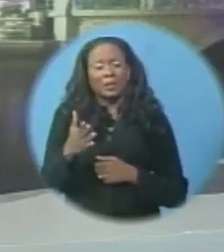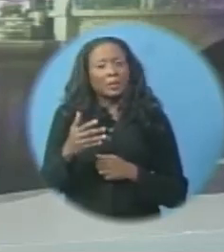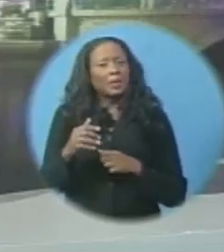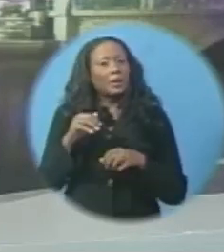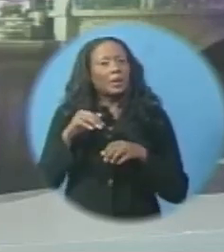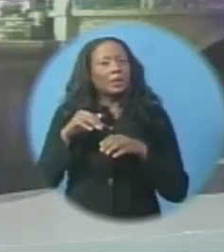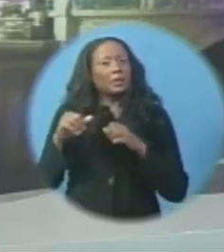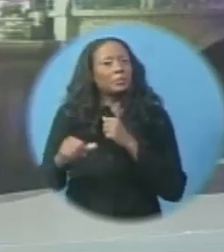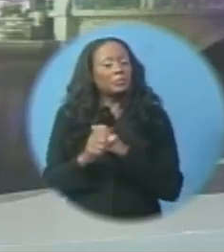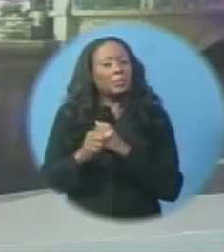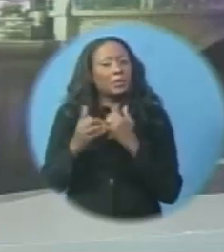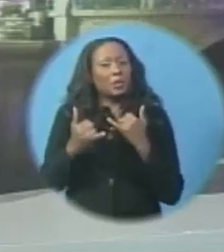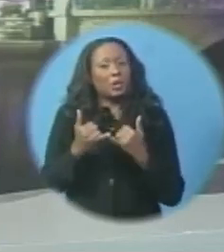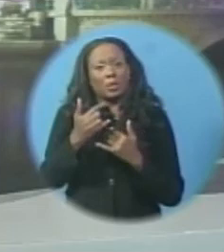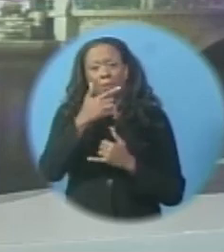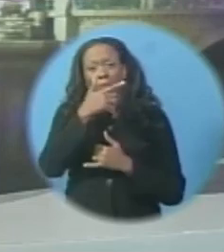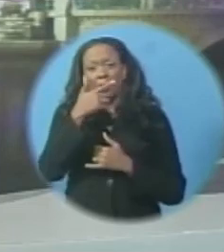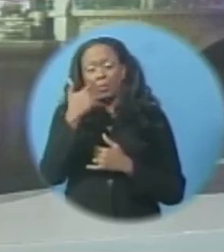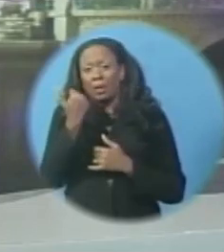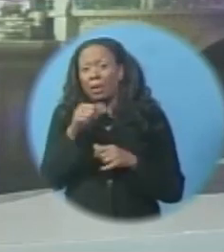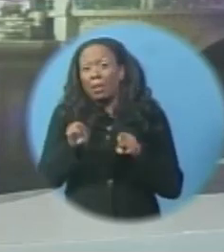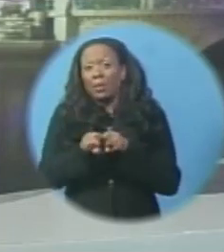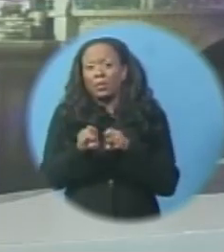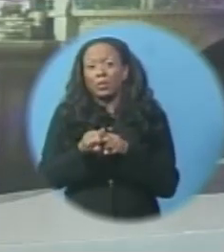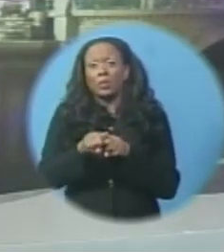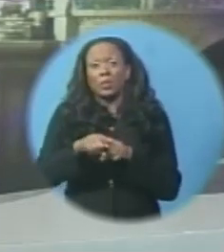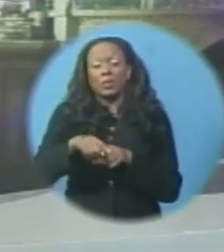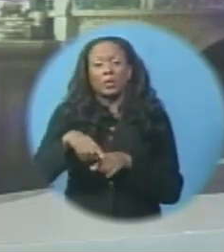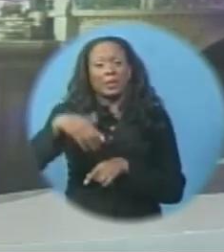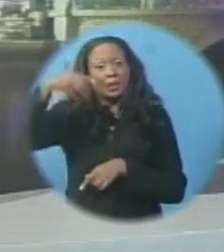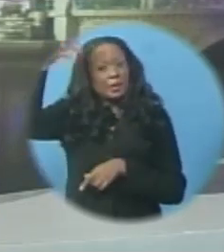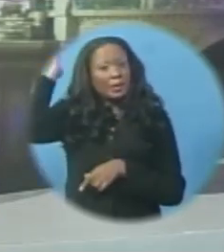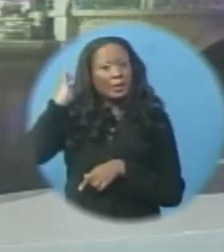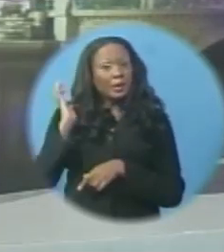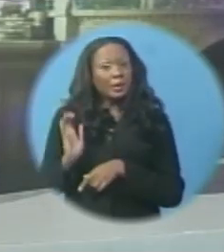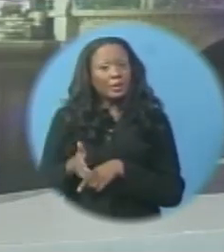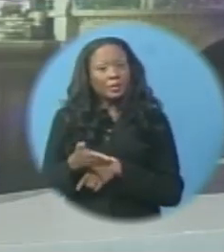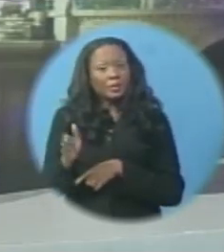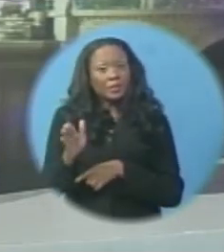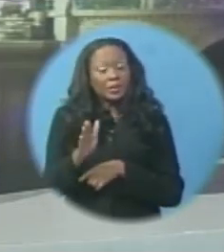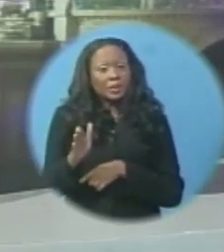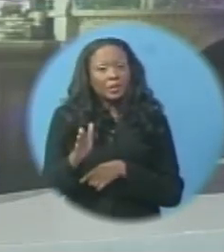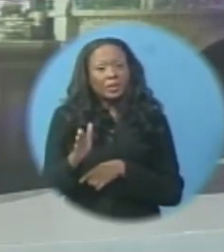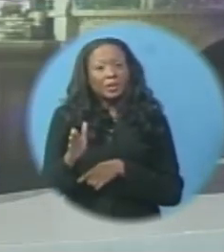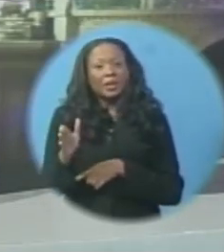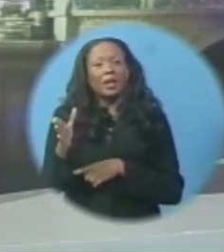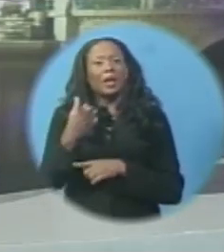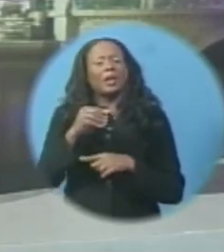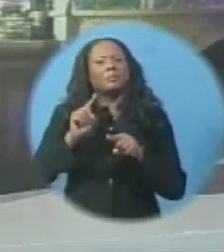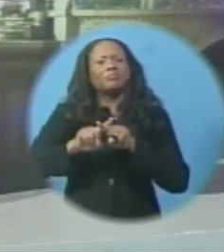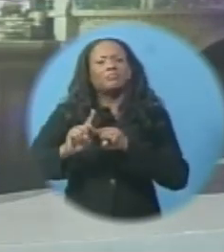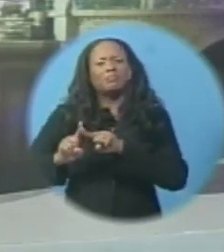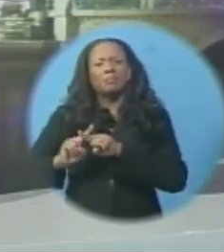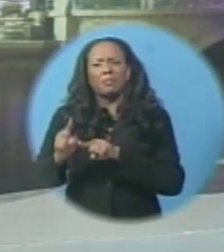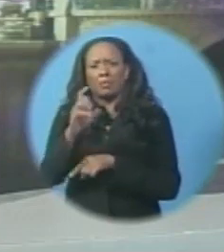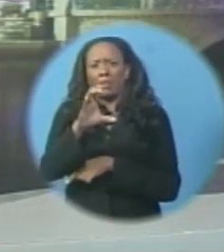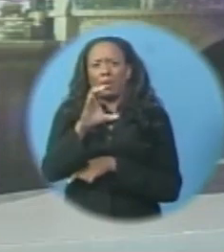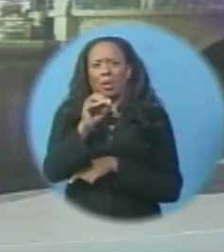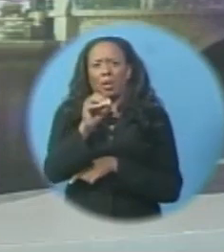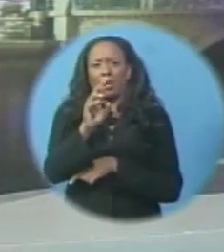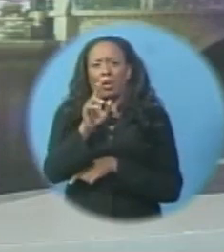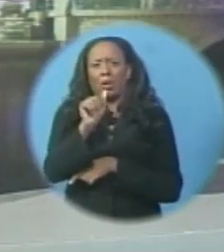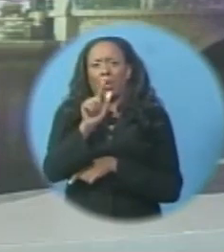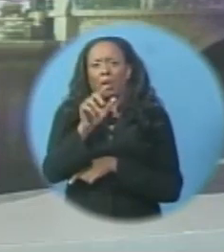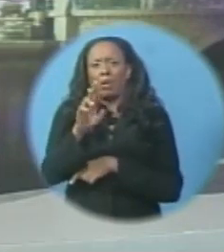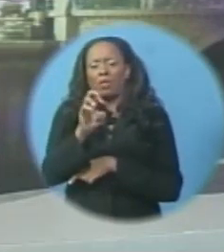overfishing, invasive lionfish, and the degradation of coral reefs and estuaries, which provide habitats